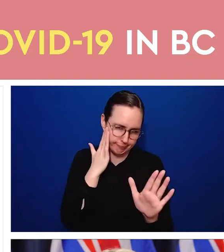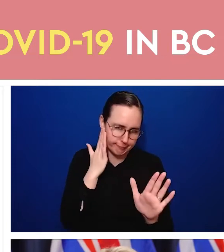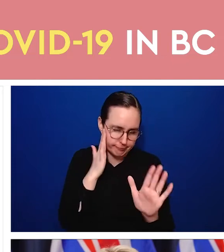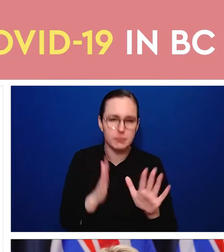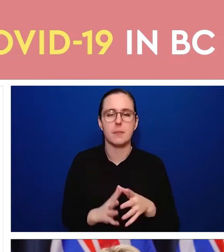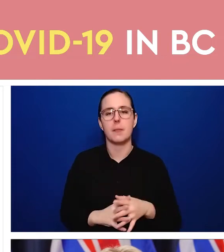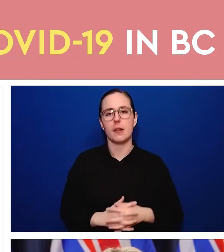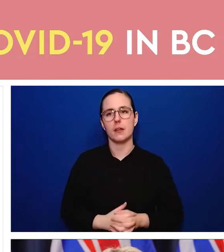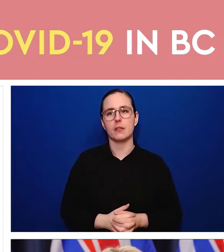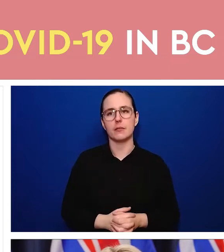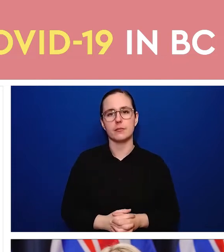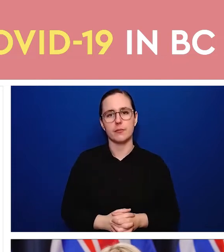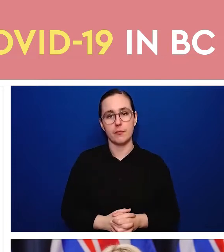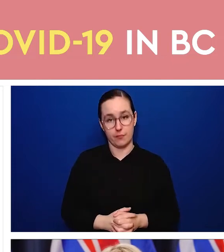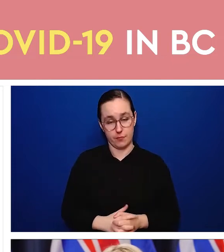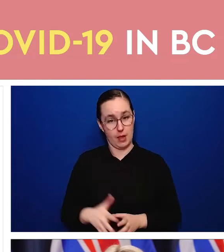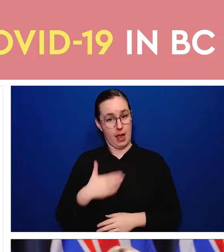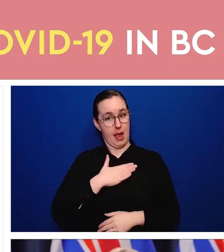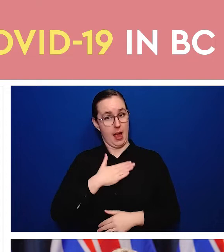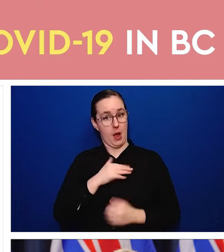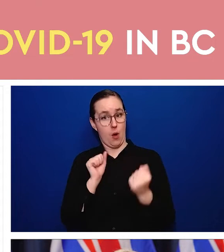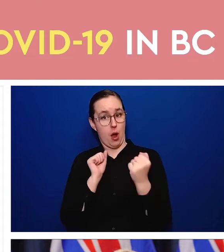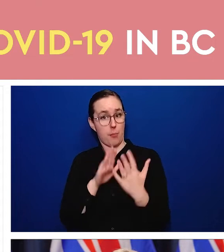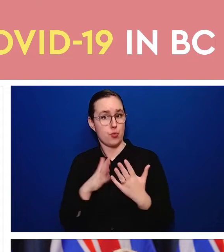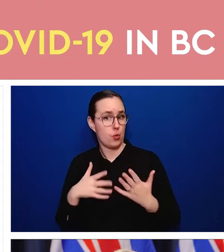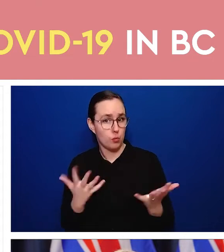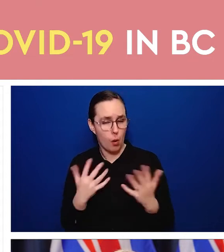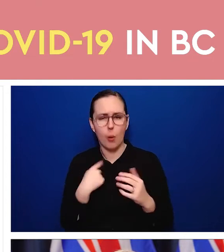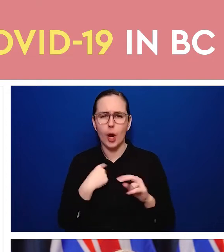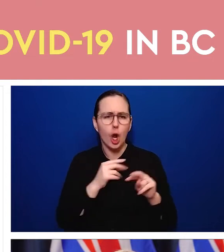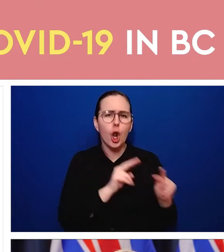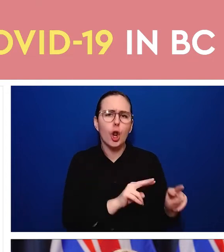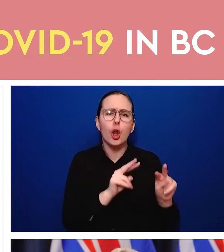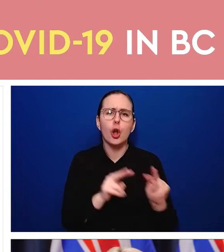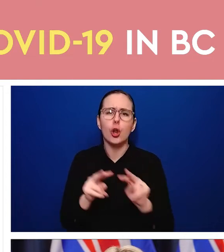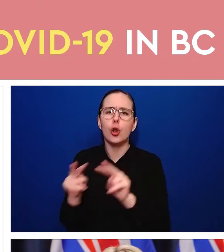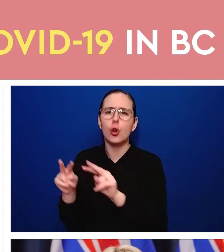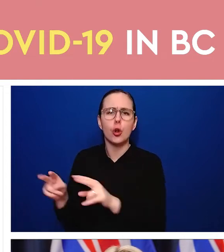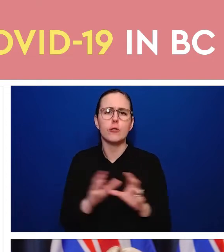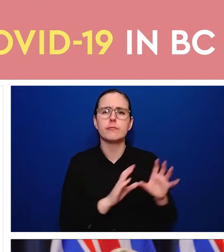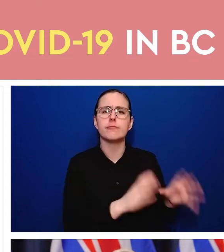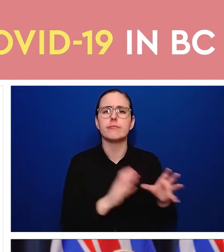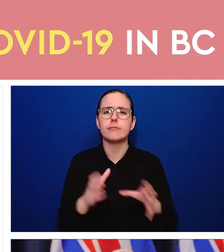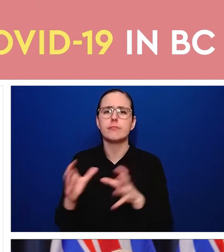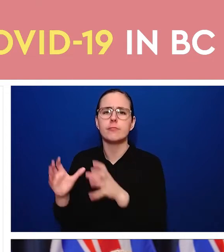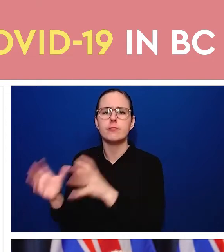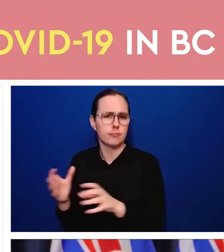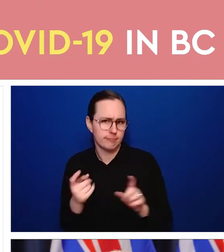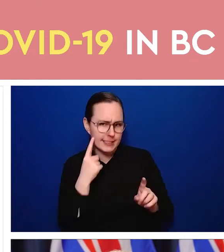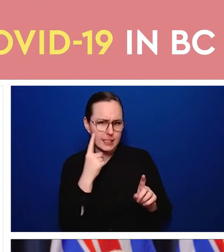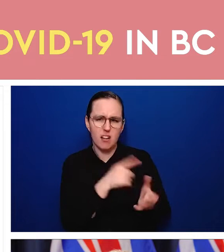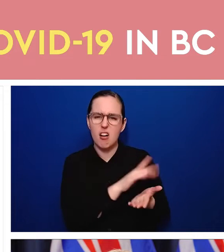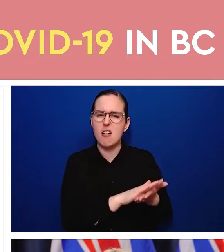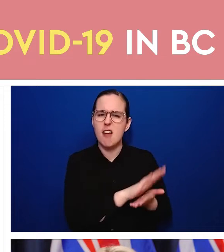based on the risk and impact with each individual college as we go forward. So that means we